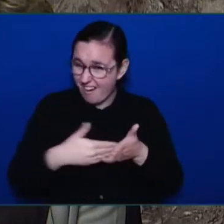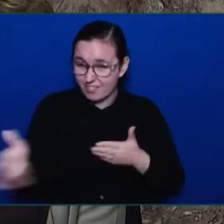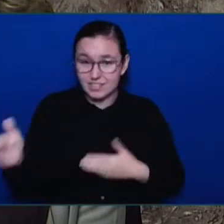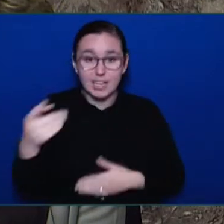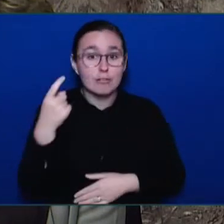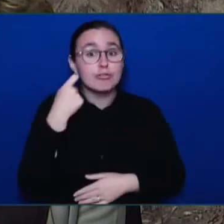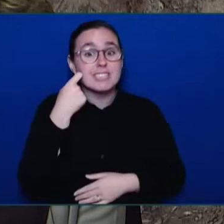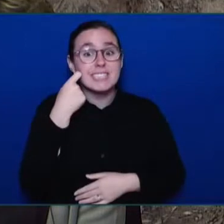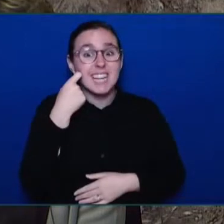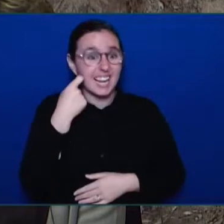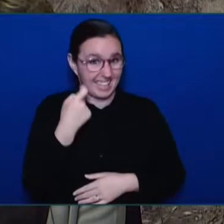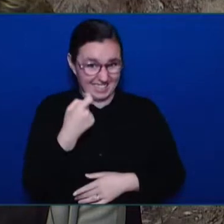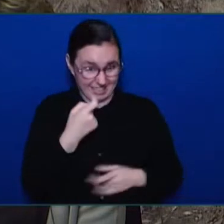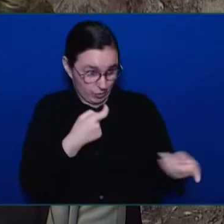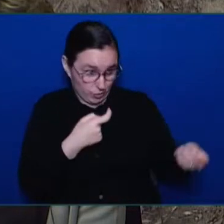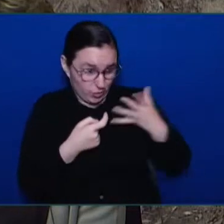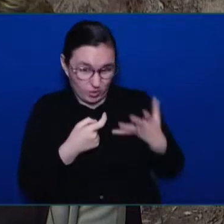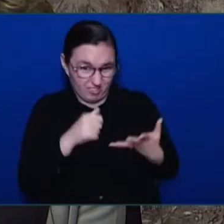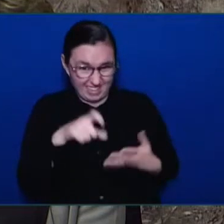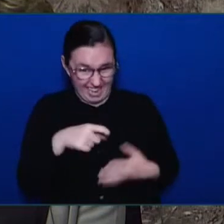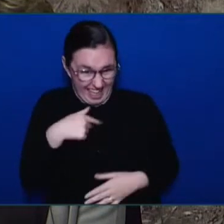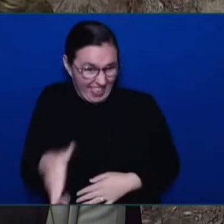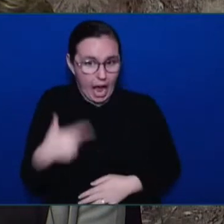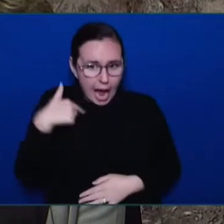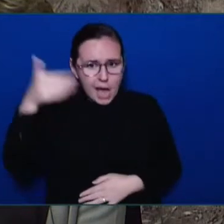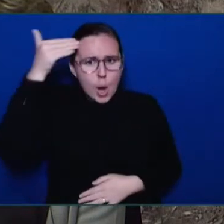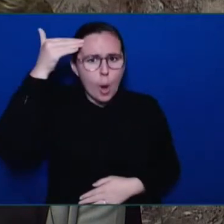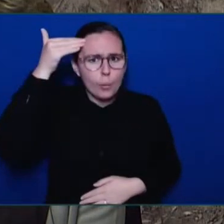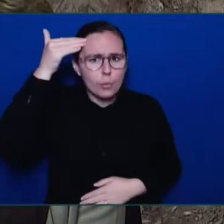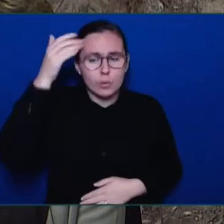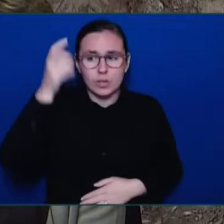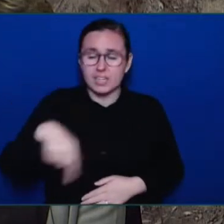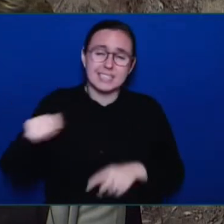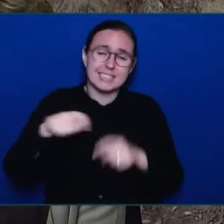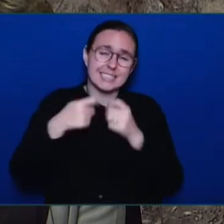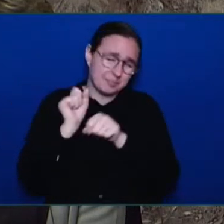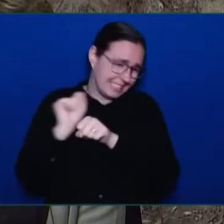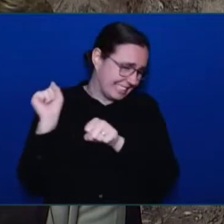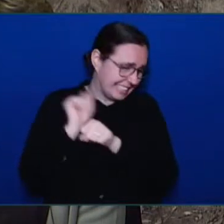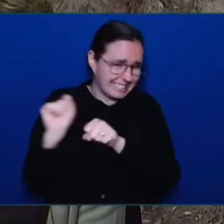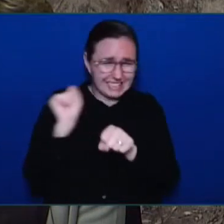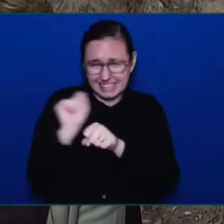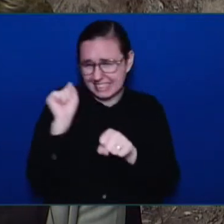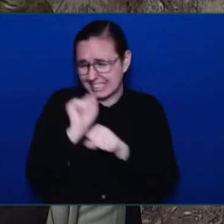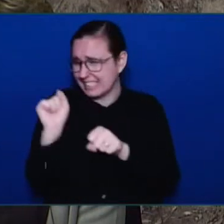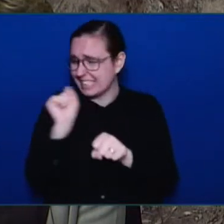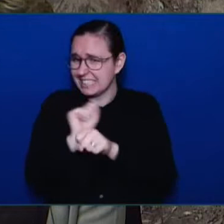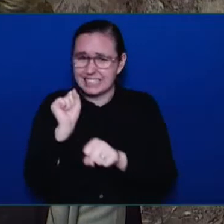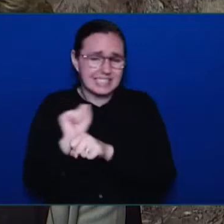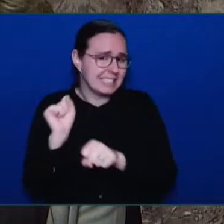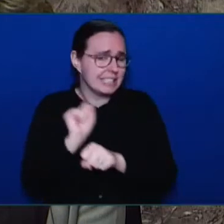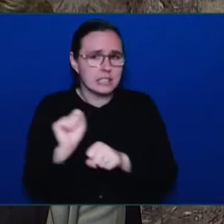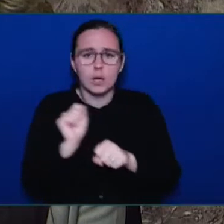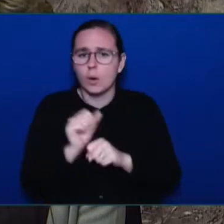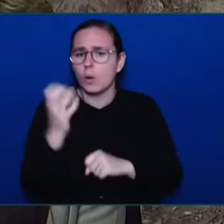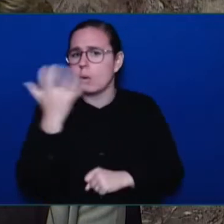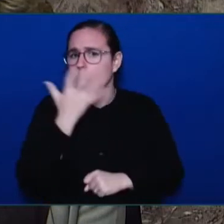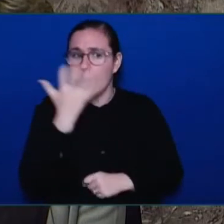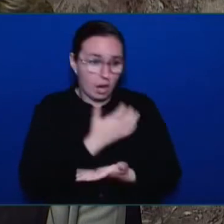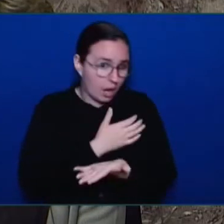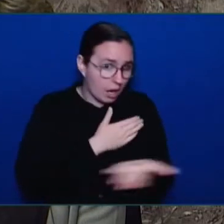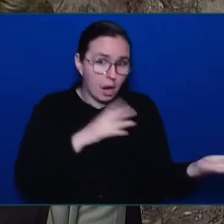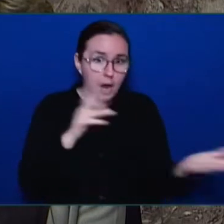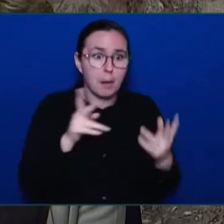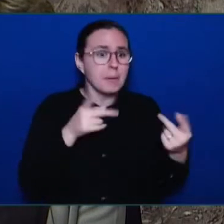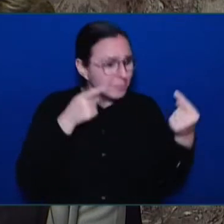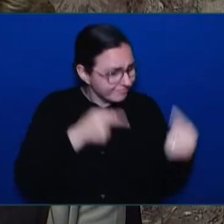understand how hard our teams are working and the struggles people face. And that's why I work, and I think our whole healthcare team works